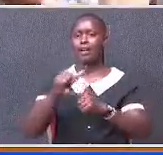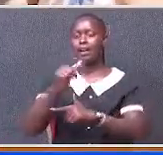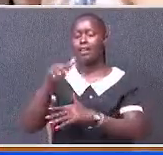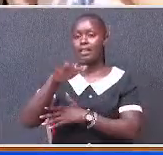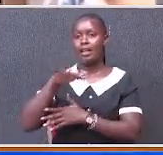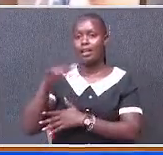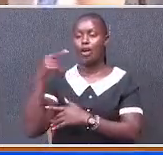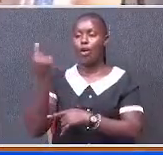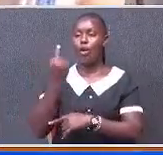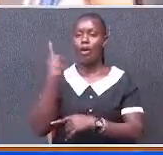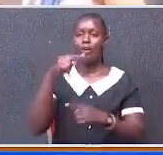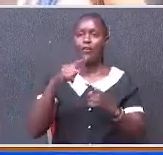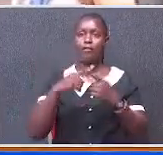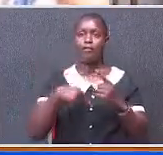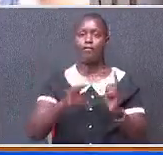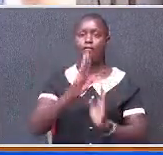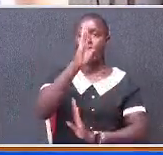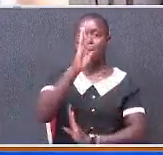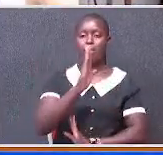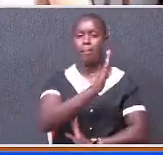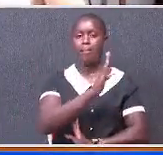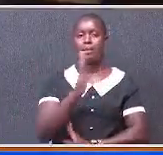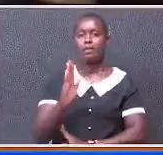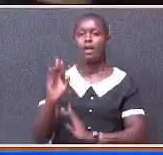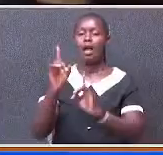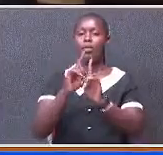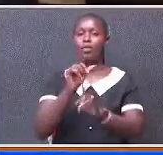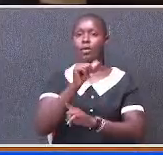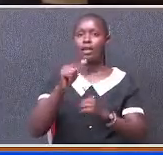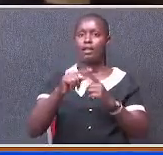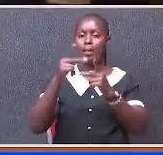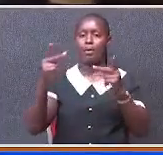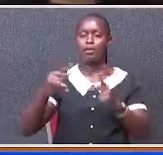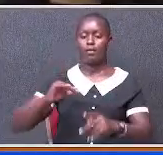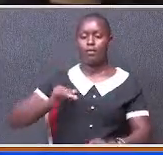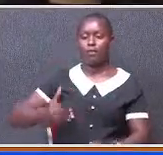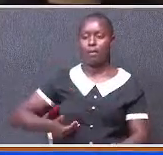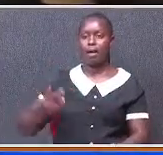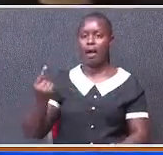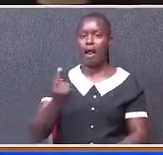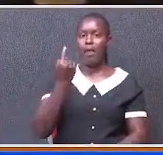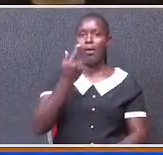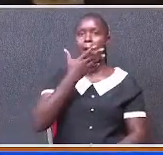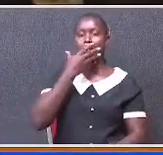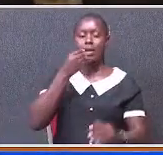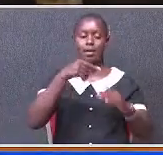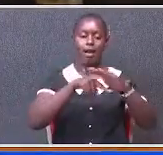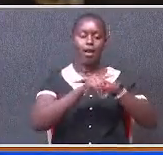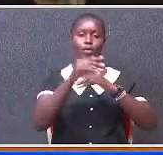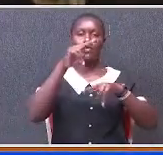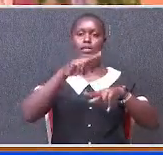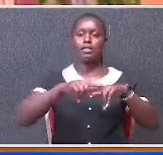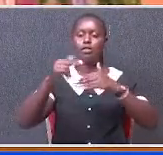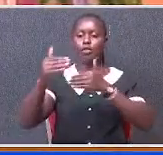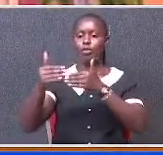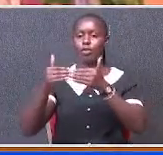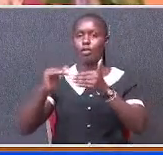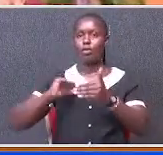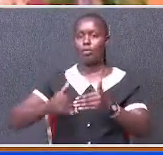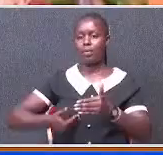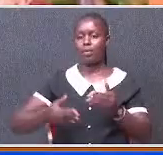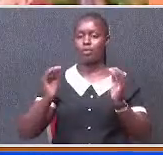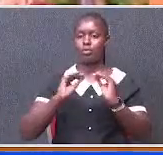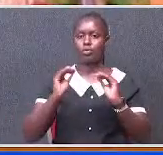reserved only for priests, and a place set aside for women alone, as men are not allowed to sit close to women.